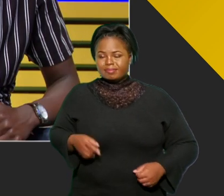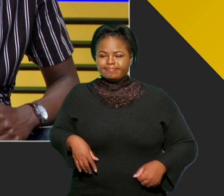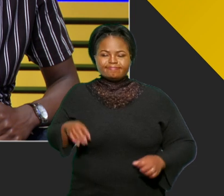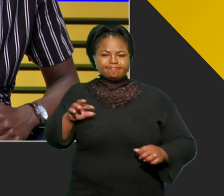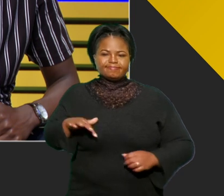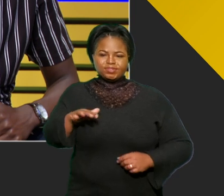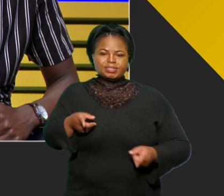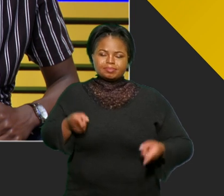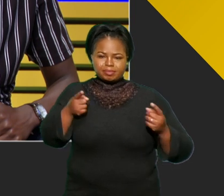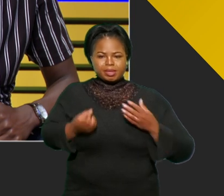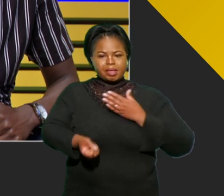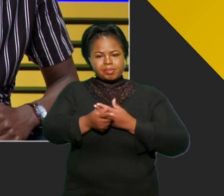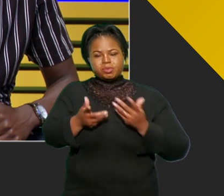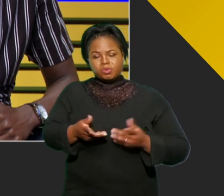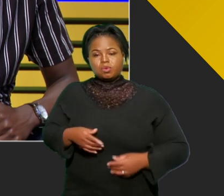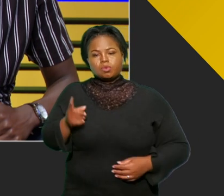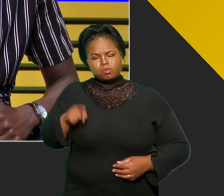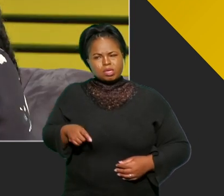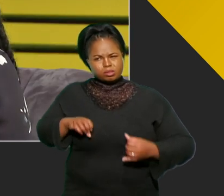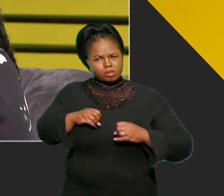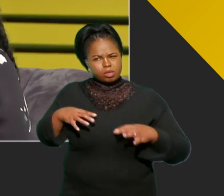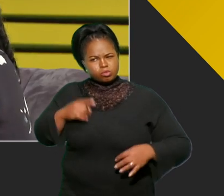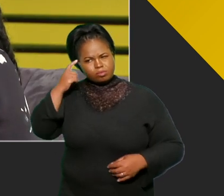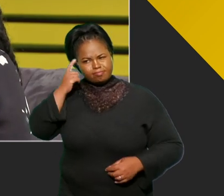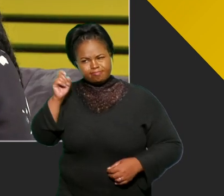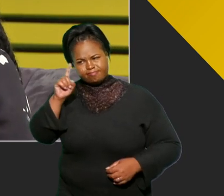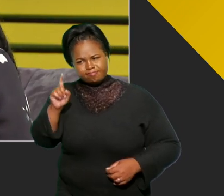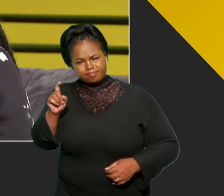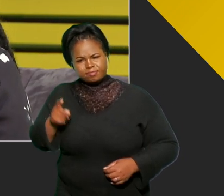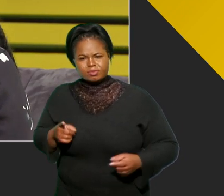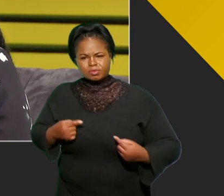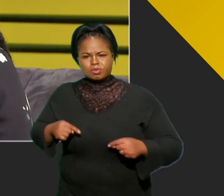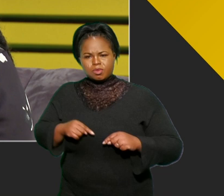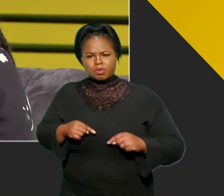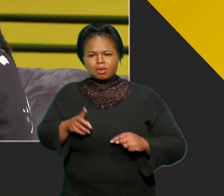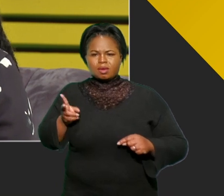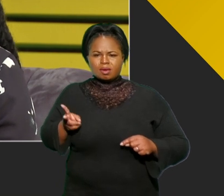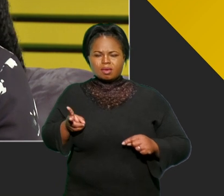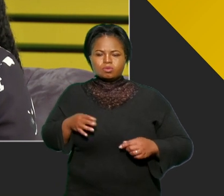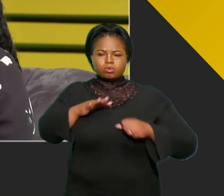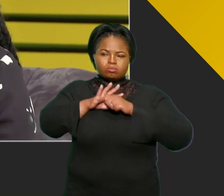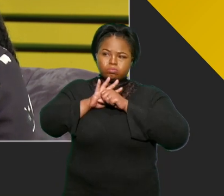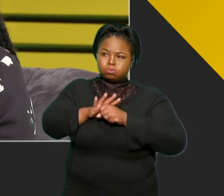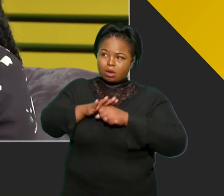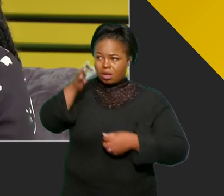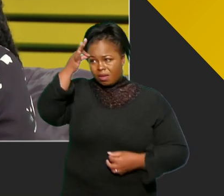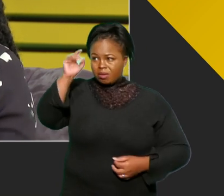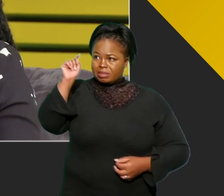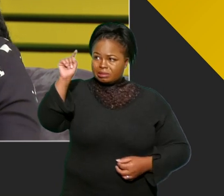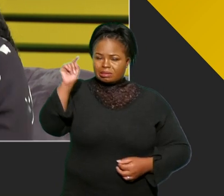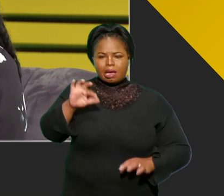this situation. And we need to start challenging and asking the question of how do we also pressure government? Because government